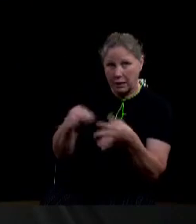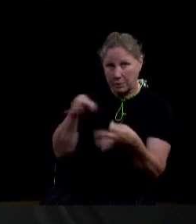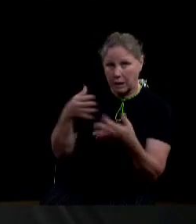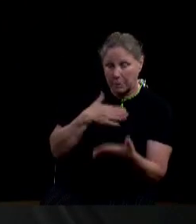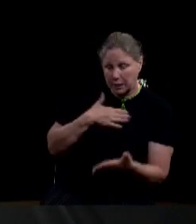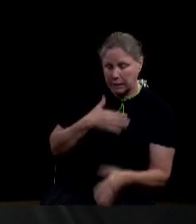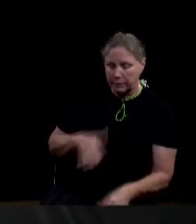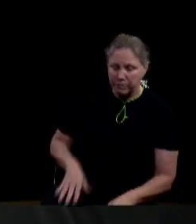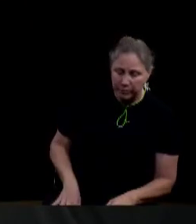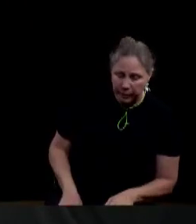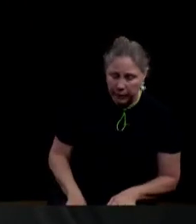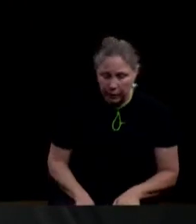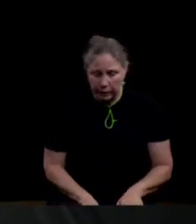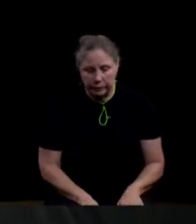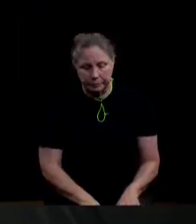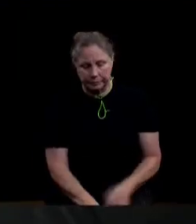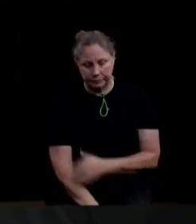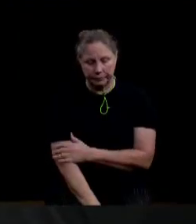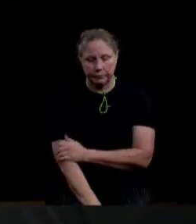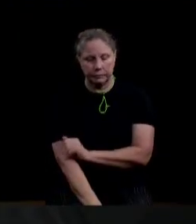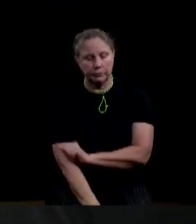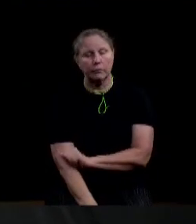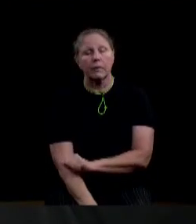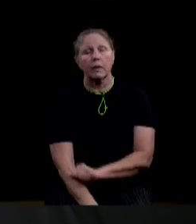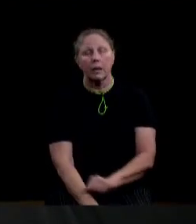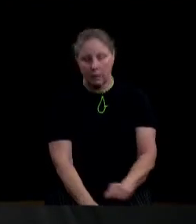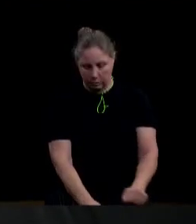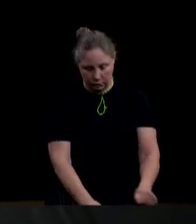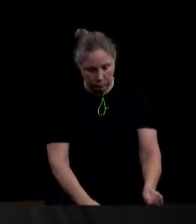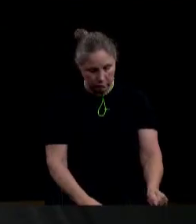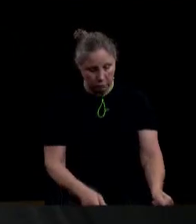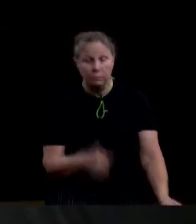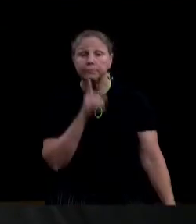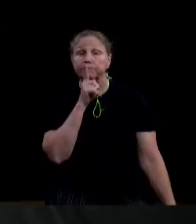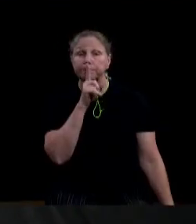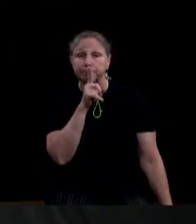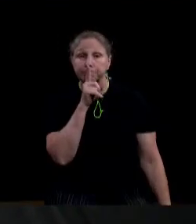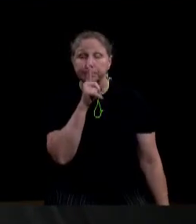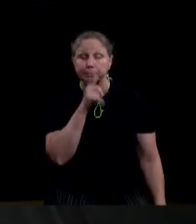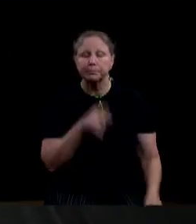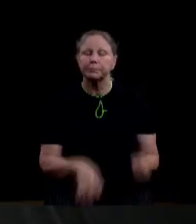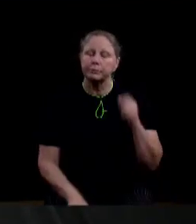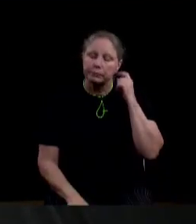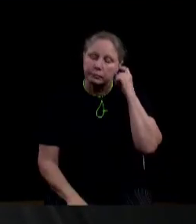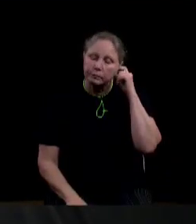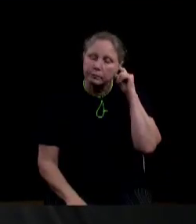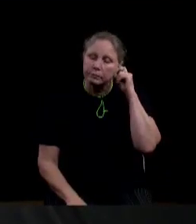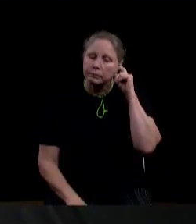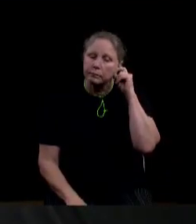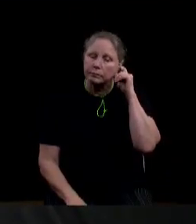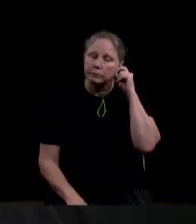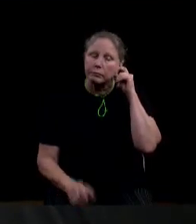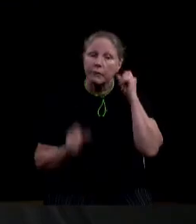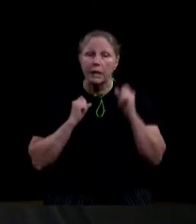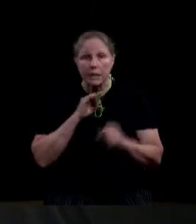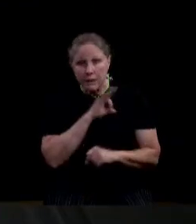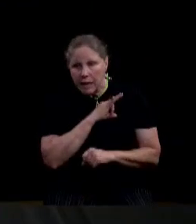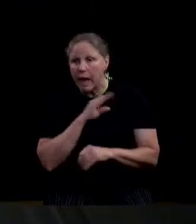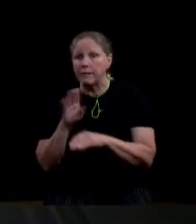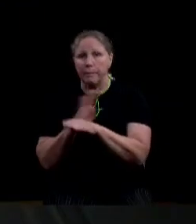Certainly. We've discussed among staff and with some business folks that have already inquired.